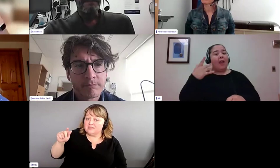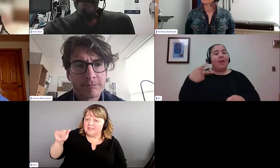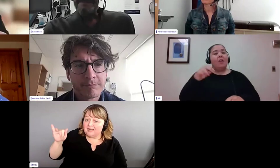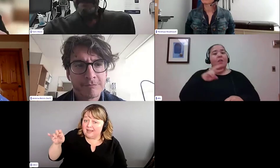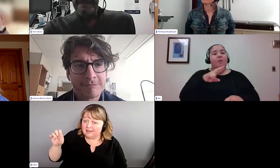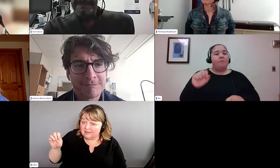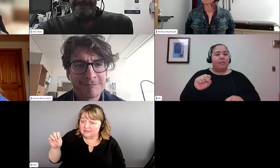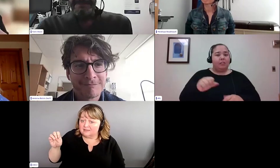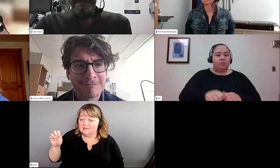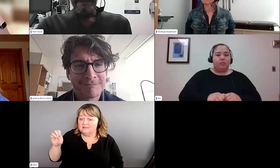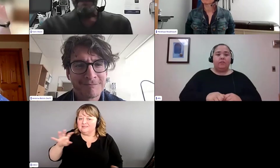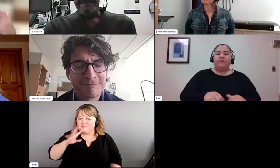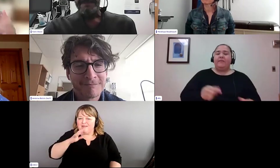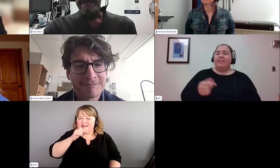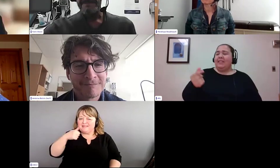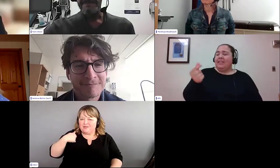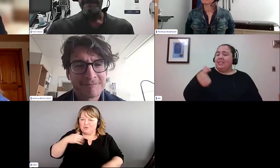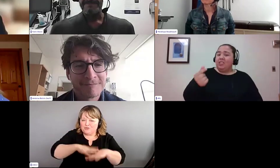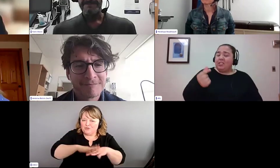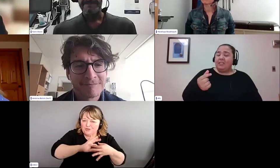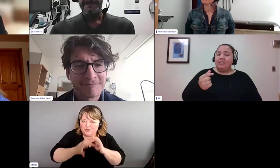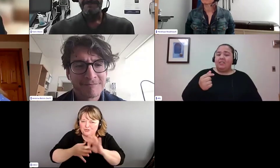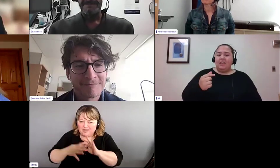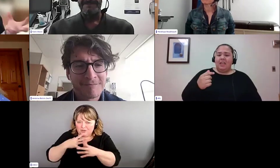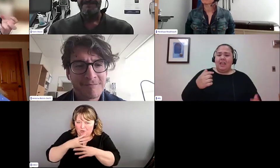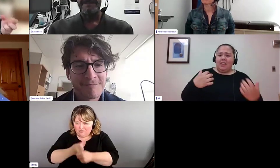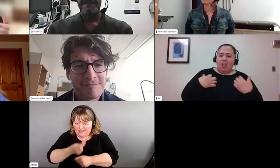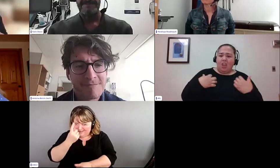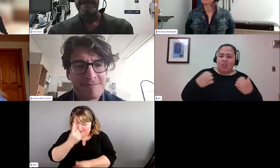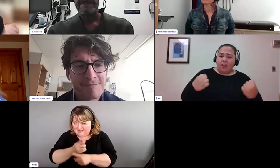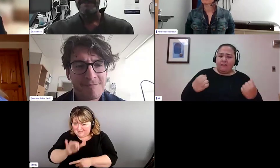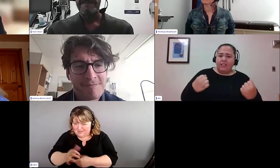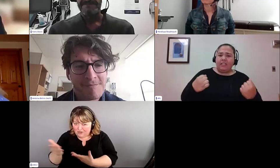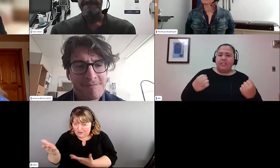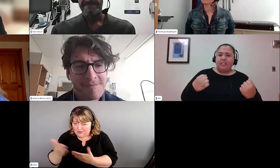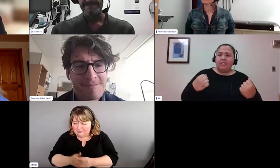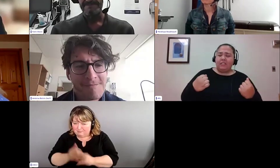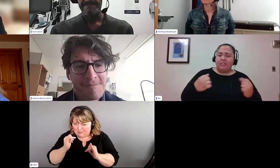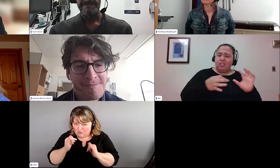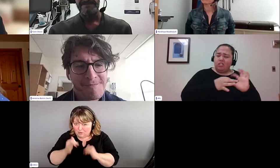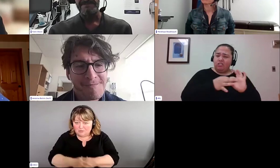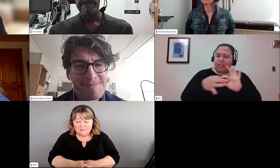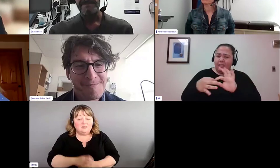Ghislaine, is it the confidence chain of which you were speaking earlier?